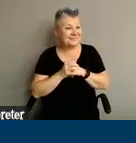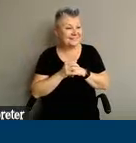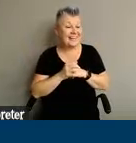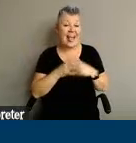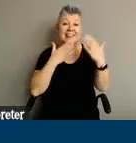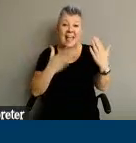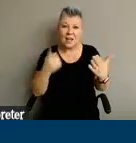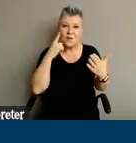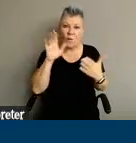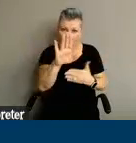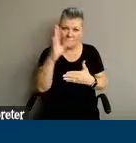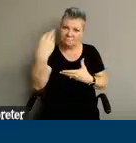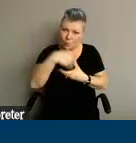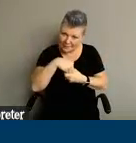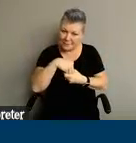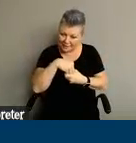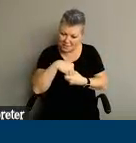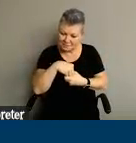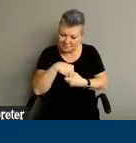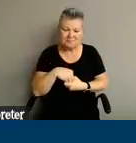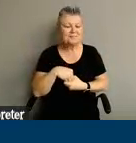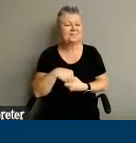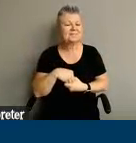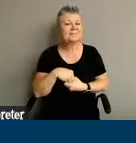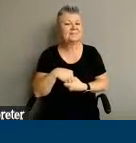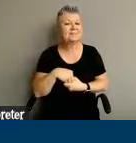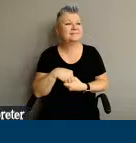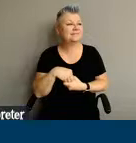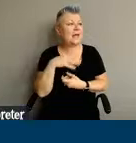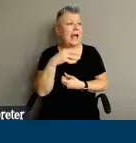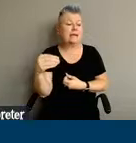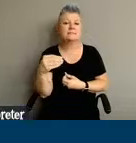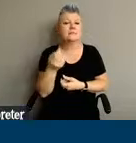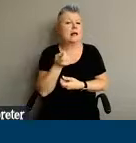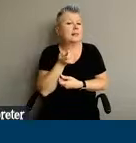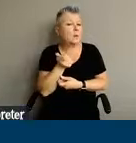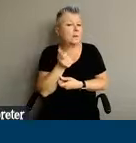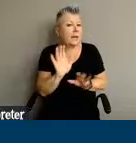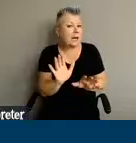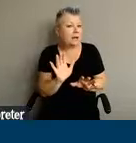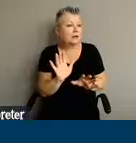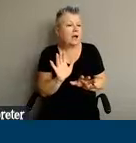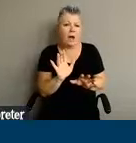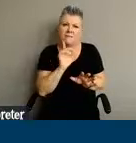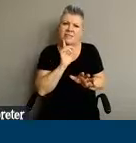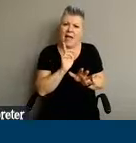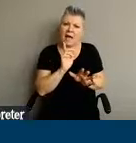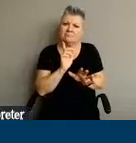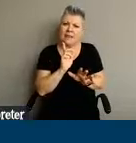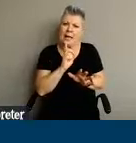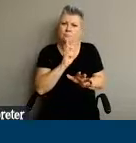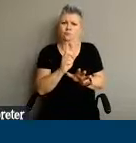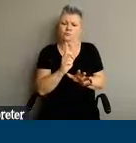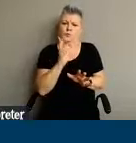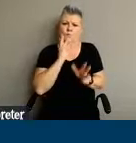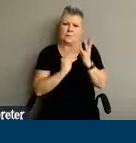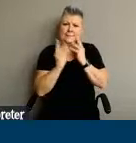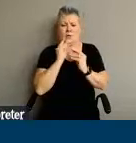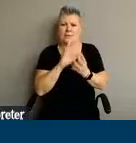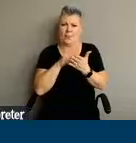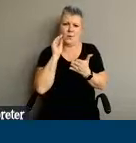So thank you for your participation and a little bit of hands-on learning there. So we'll go to our next